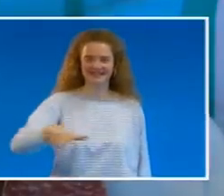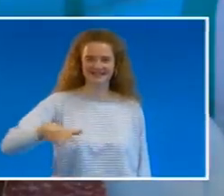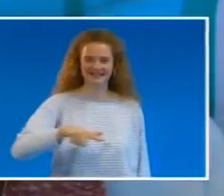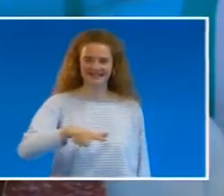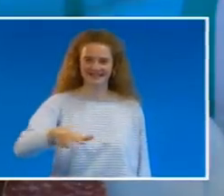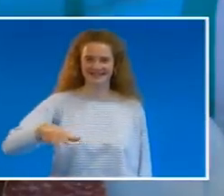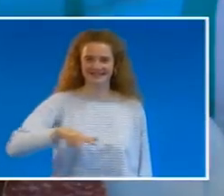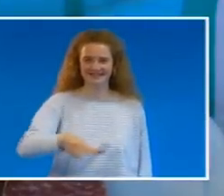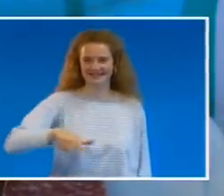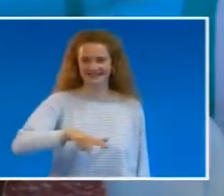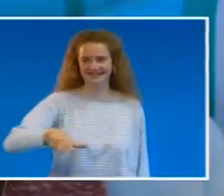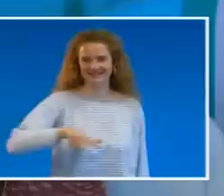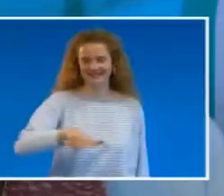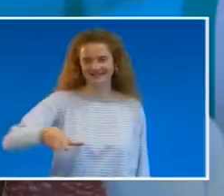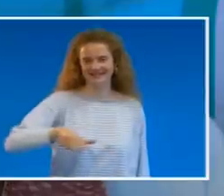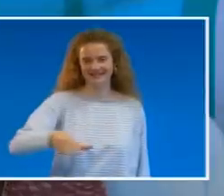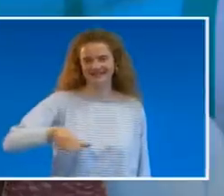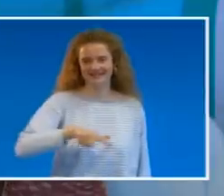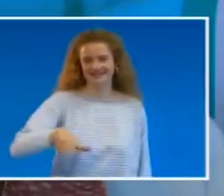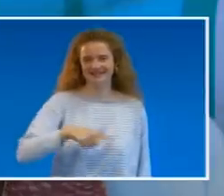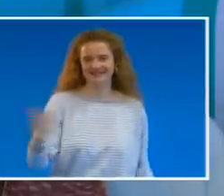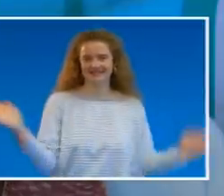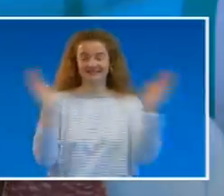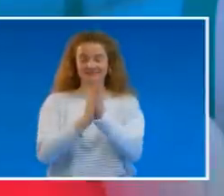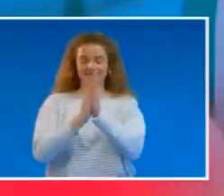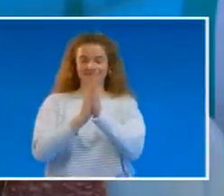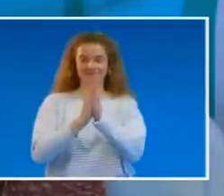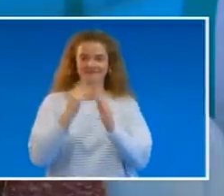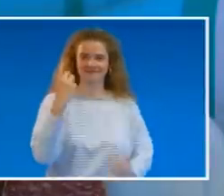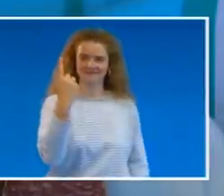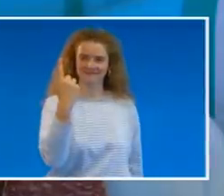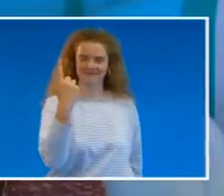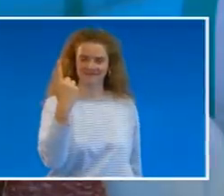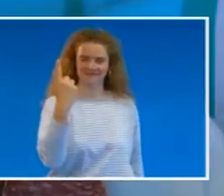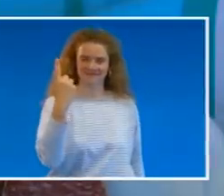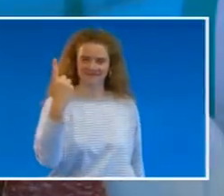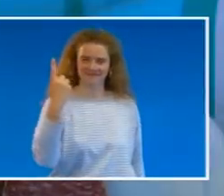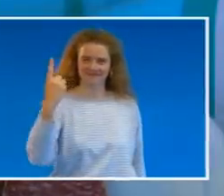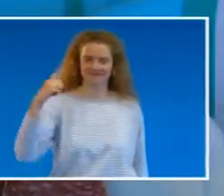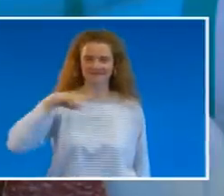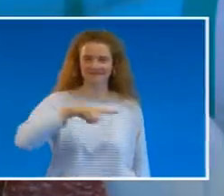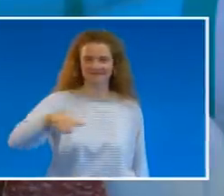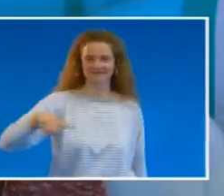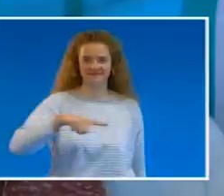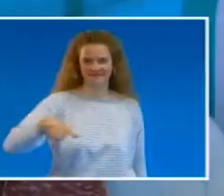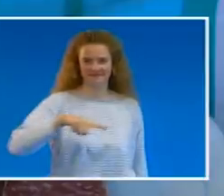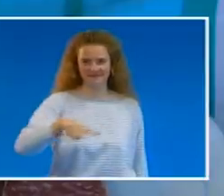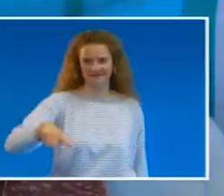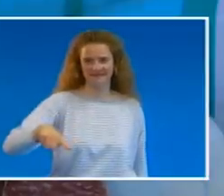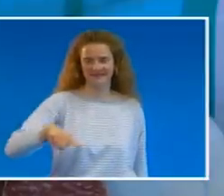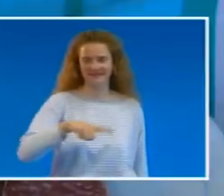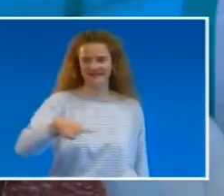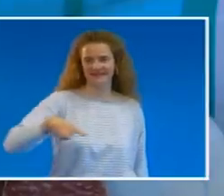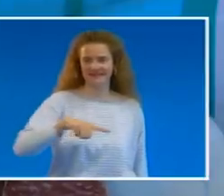frying in a pan, all of a sudden one went bang. One fat sausage frying in